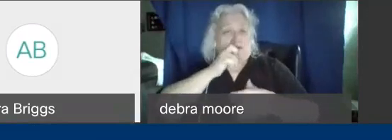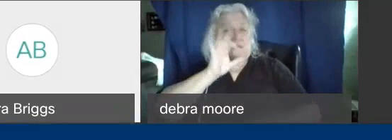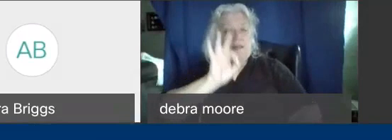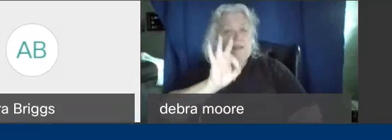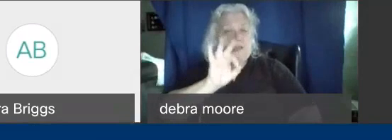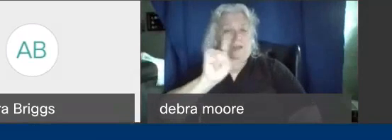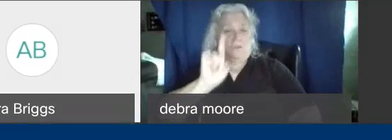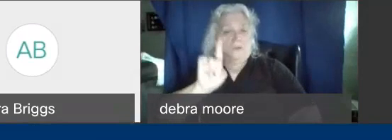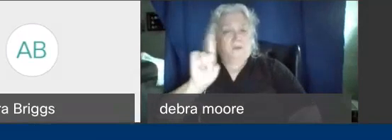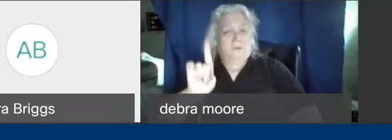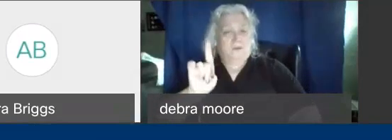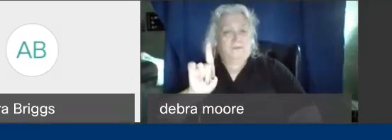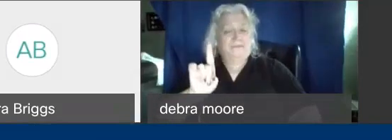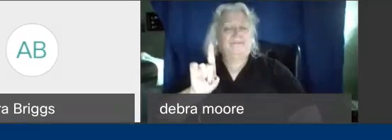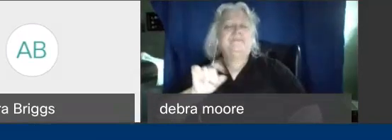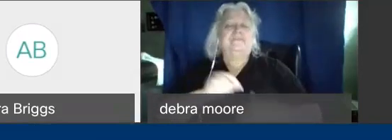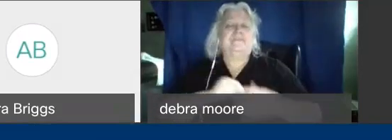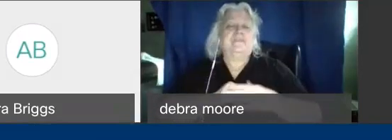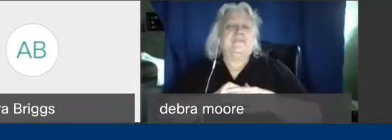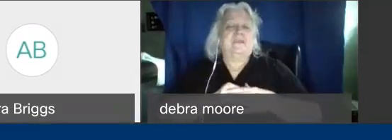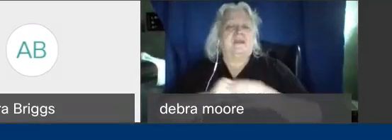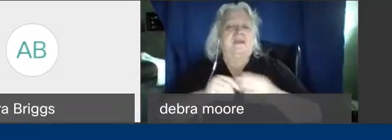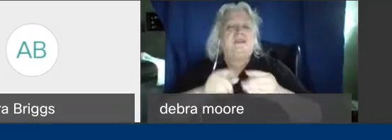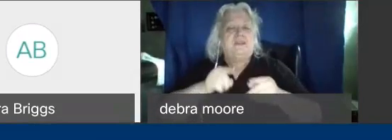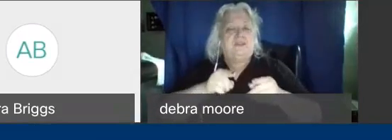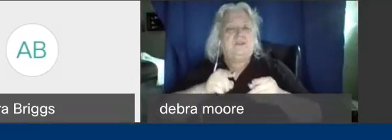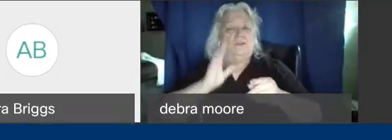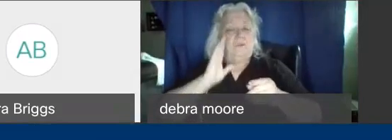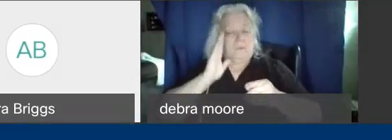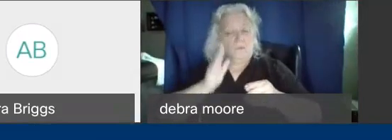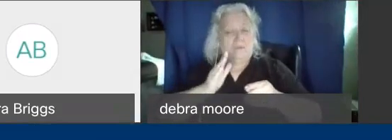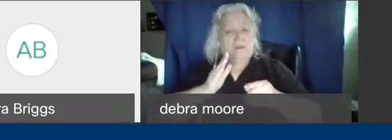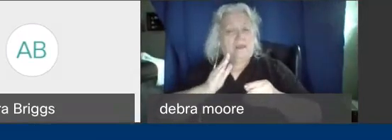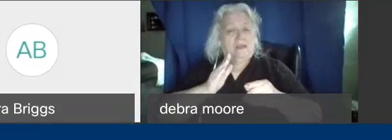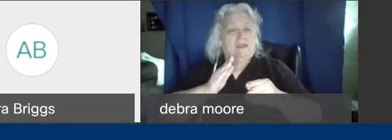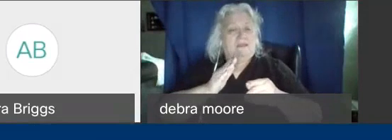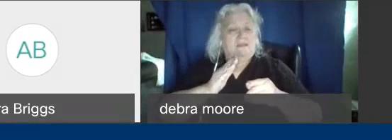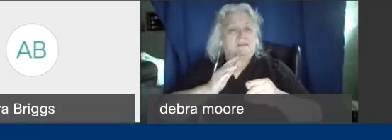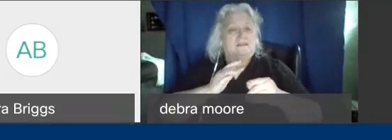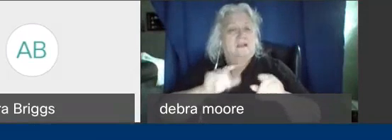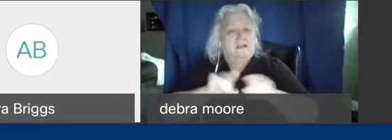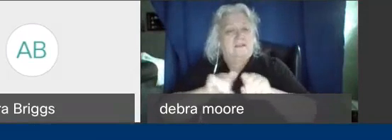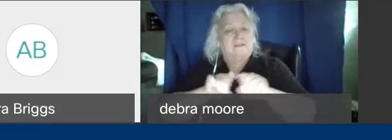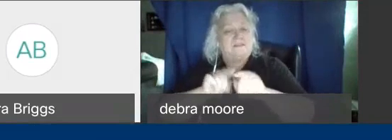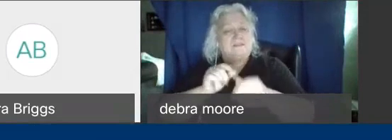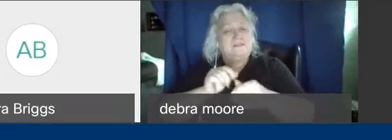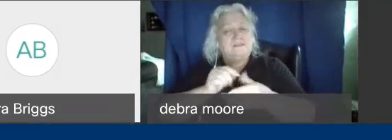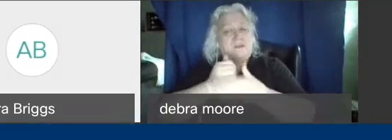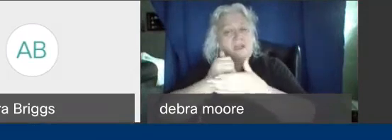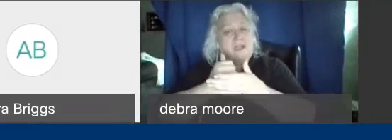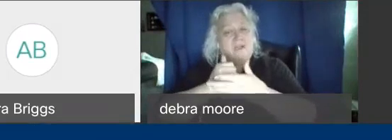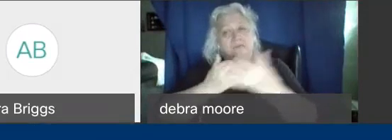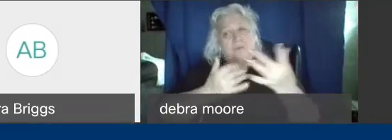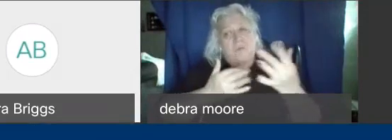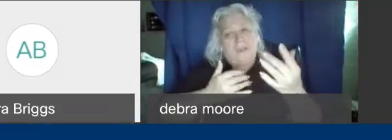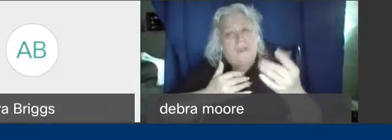for alcohol overdose or poisoning. In addition, any of the procedures on this screen will also help while you're waiting